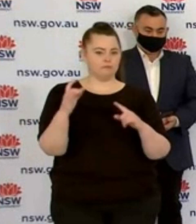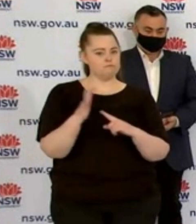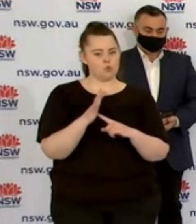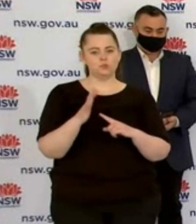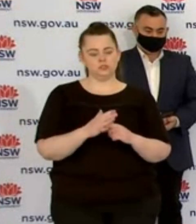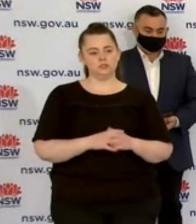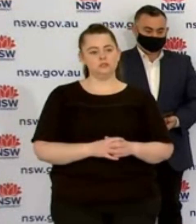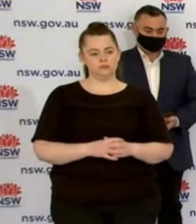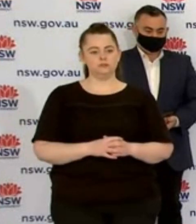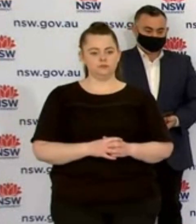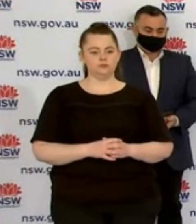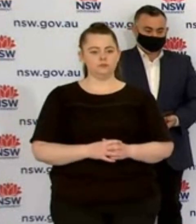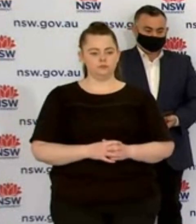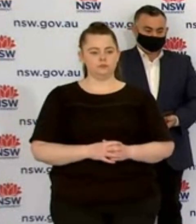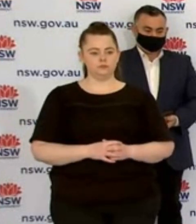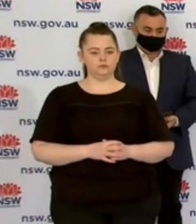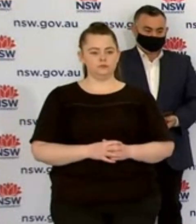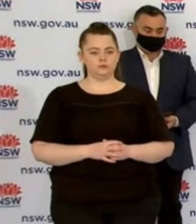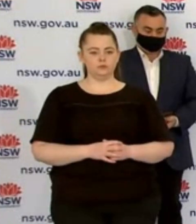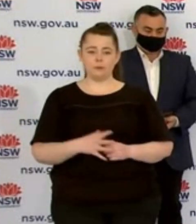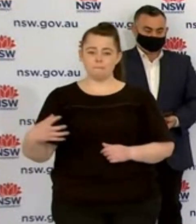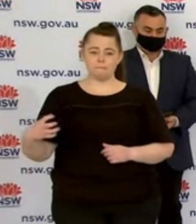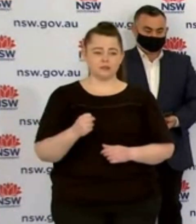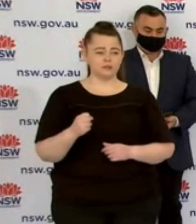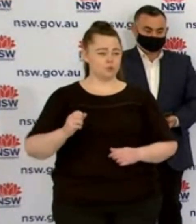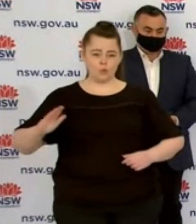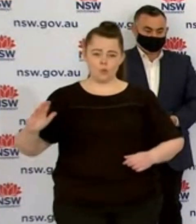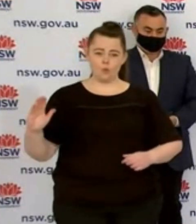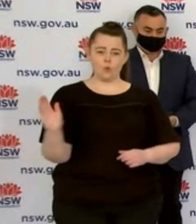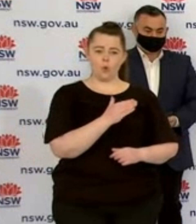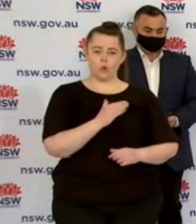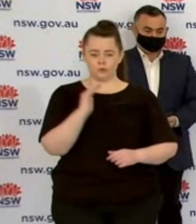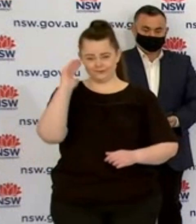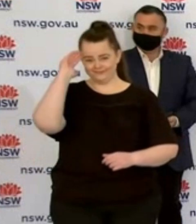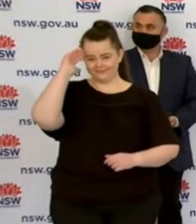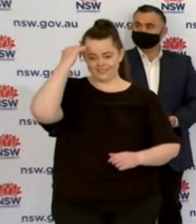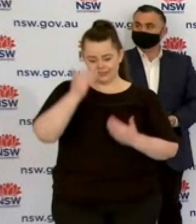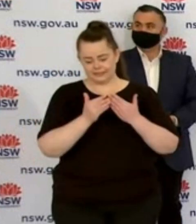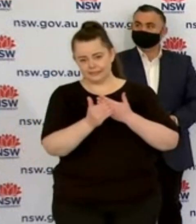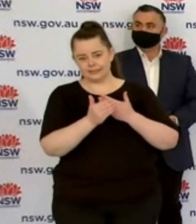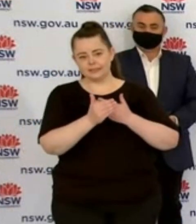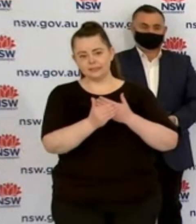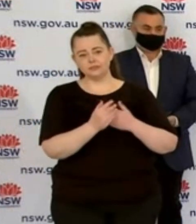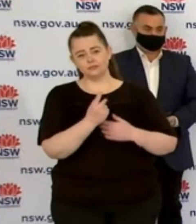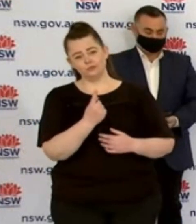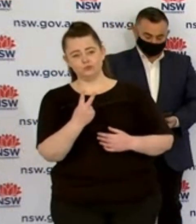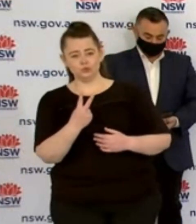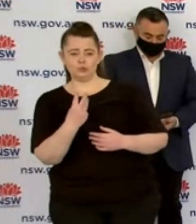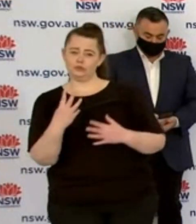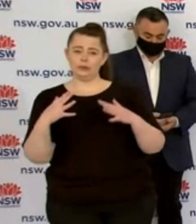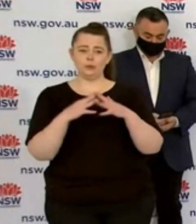everyone is let's redouble our efforts for the next couple of weeks, get those case numbers